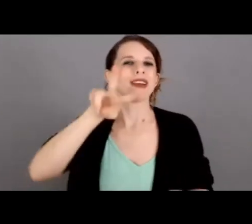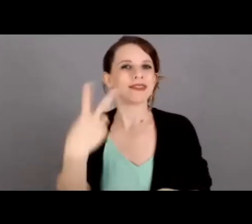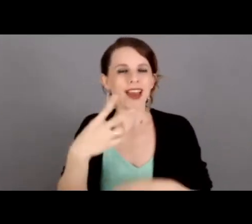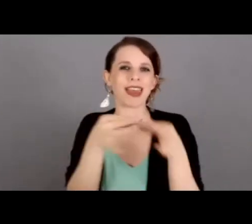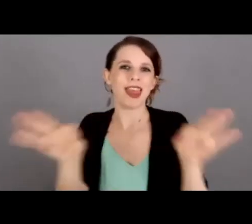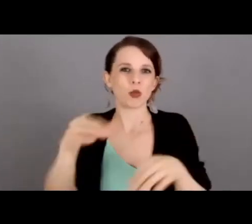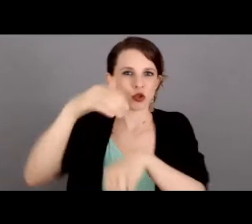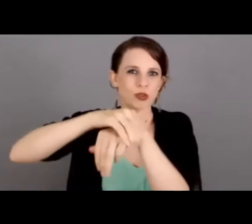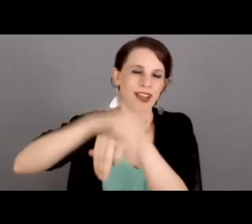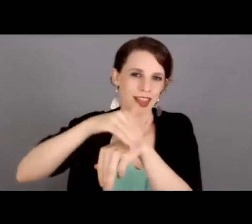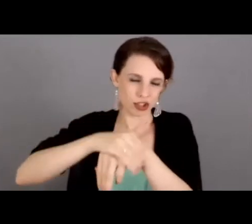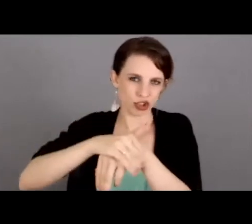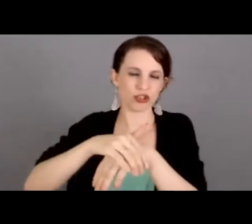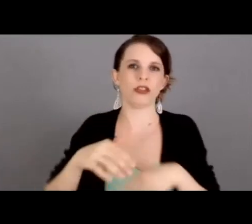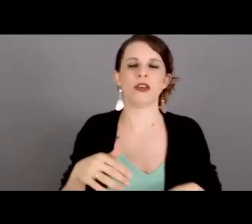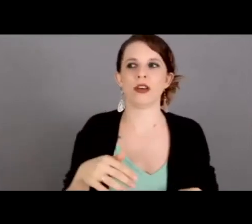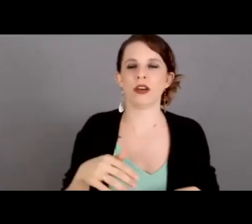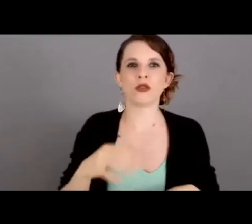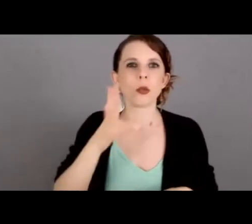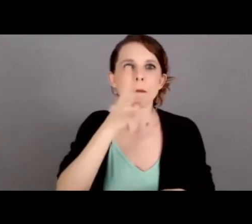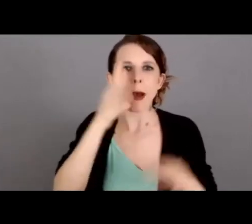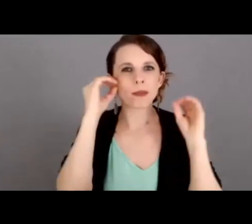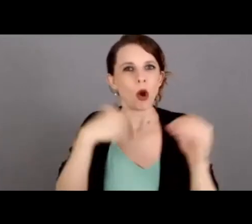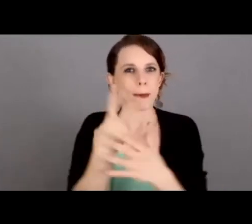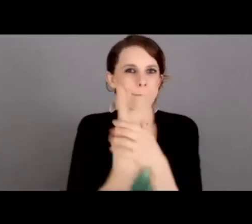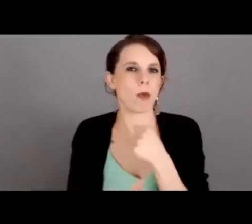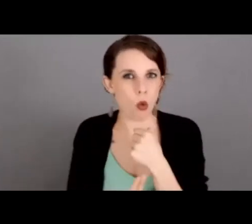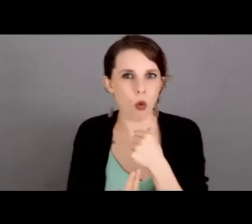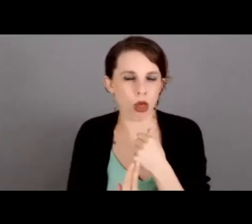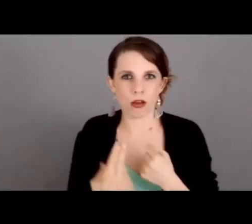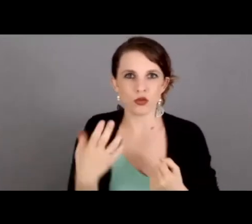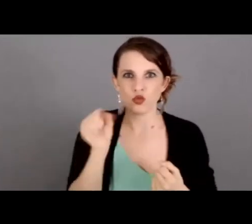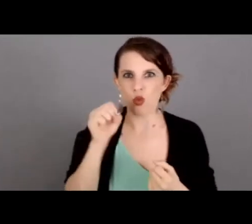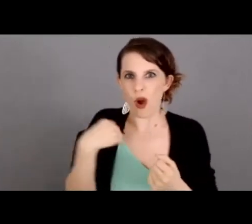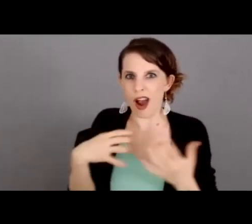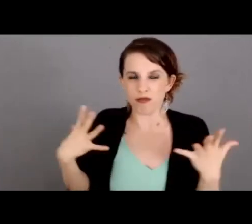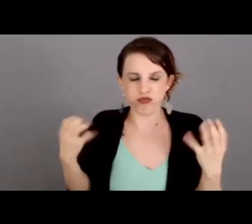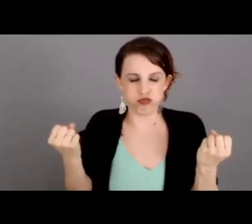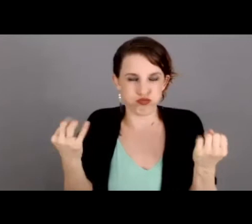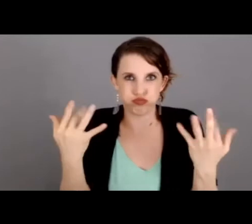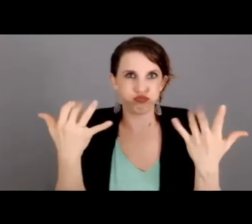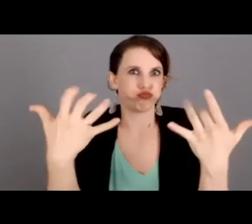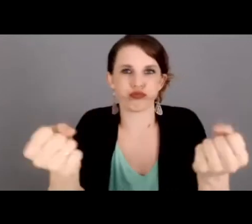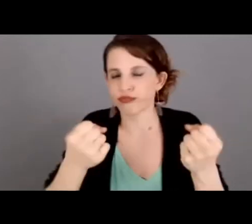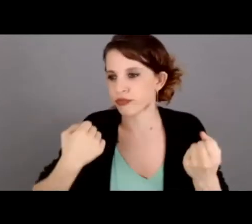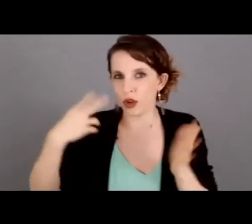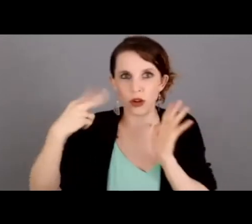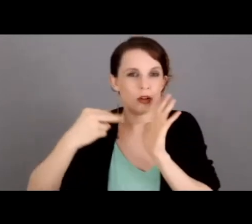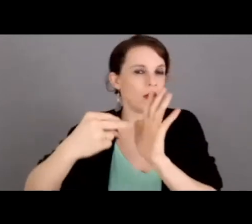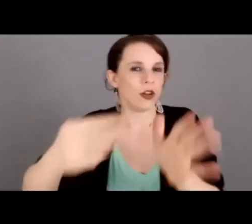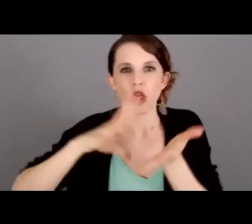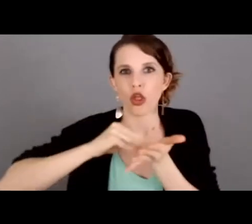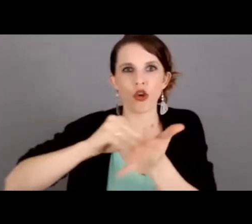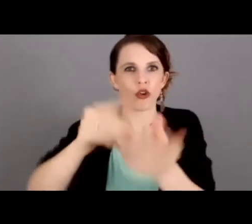my first language. American Sign Language was my first language, and English my second. But my mother taught me both.